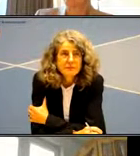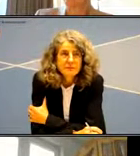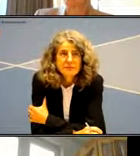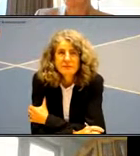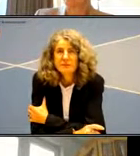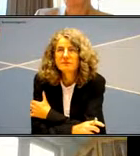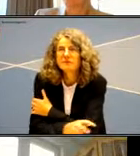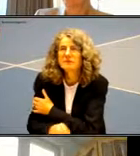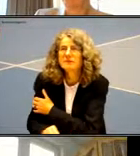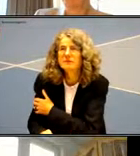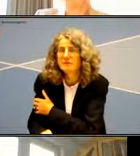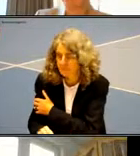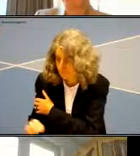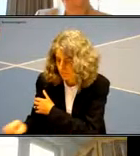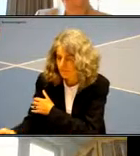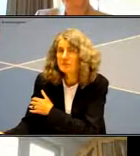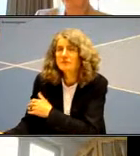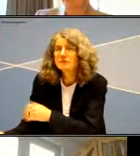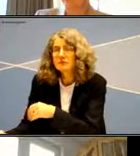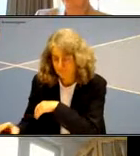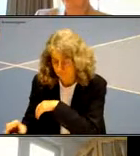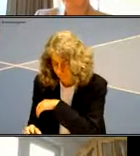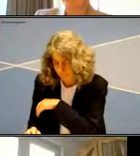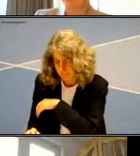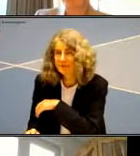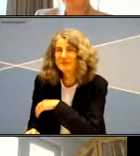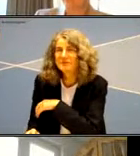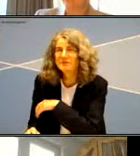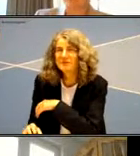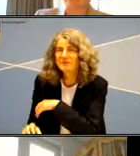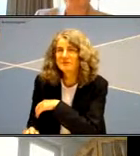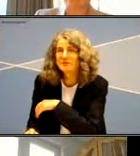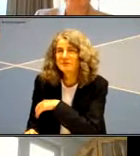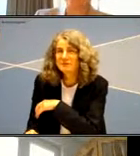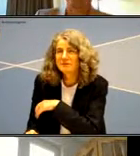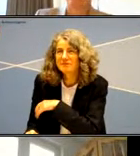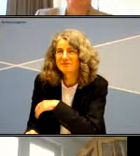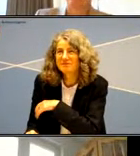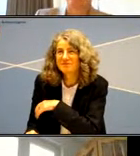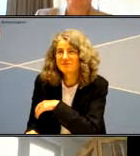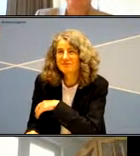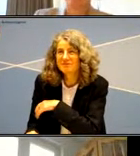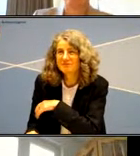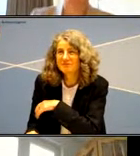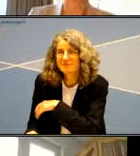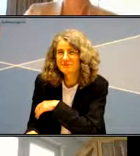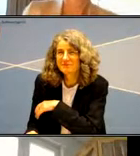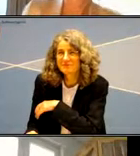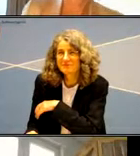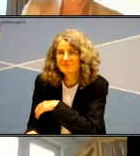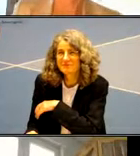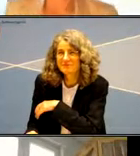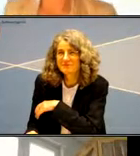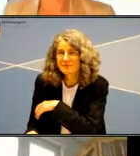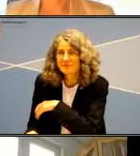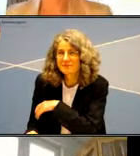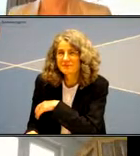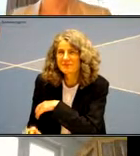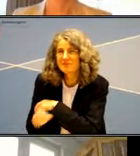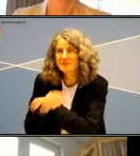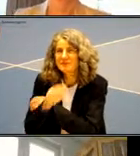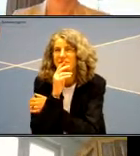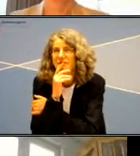here, being a consumer is a full-time job. That's the trouble, isn't it? We all have other full-time jobs, and